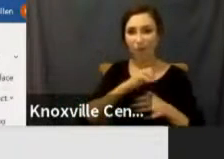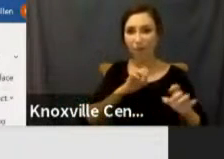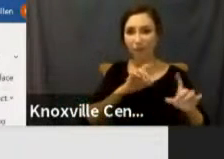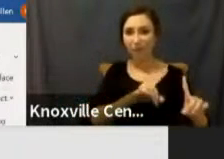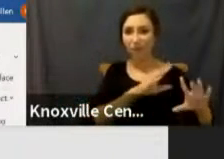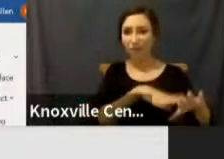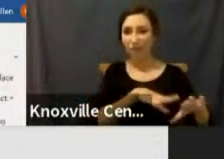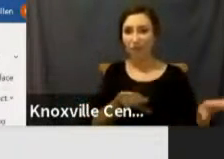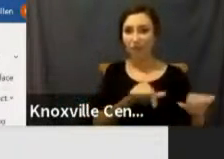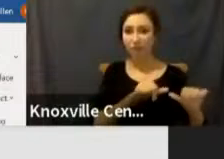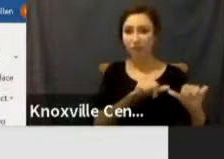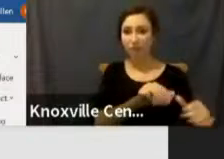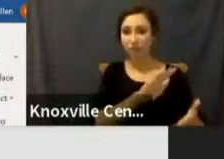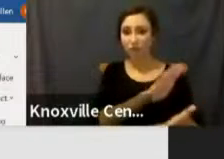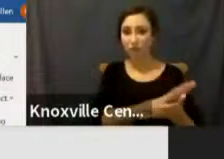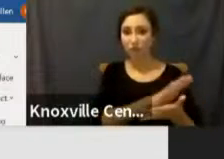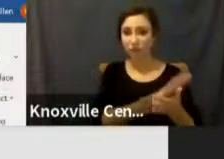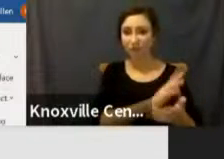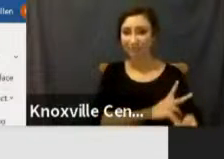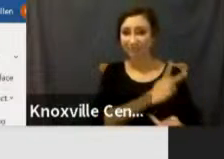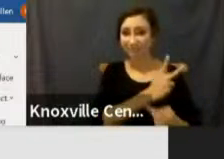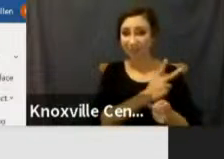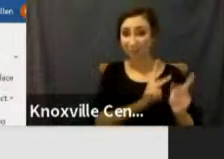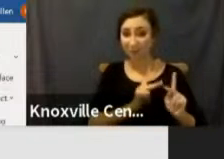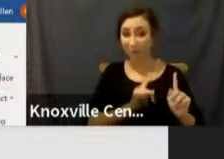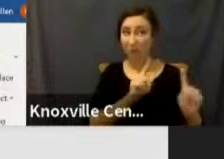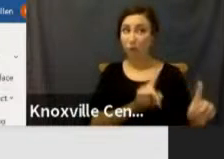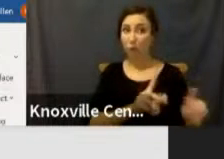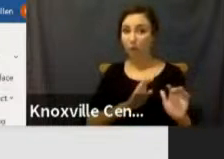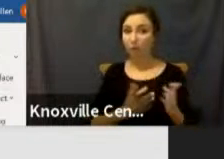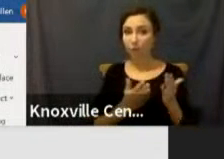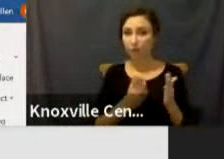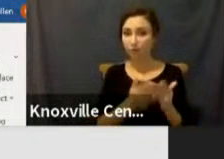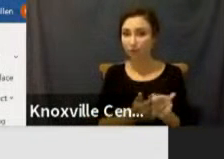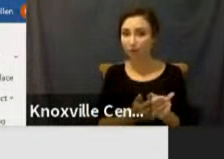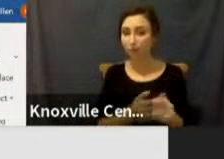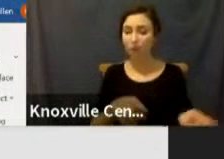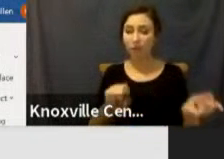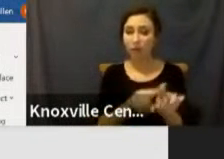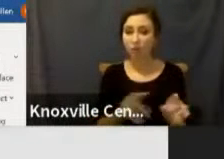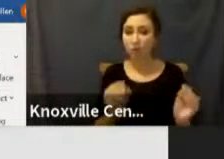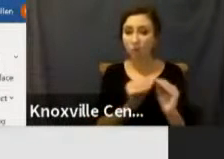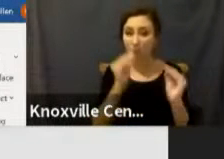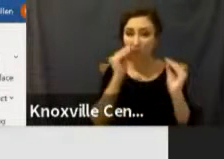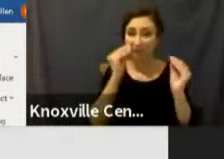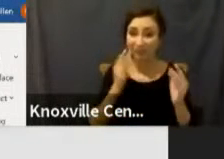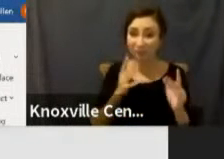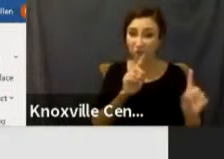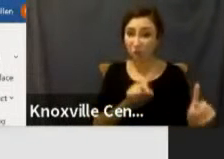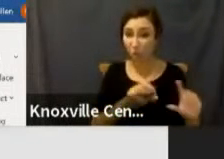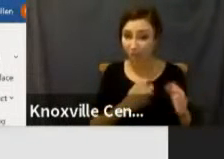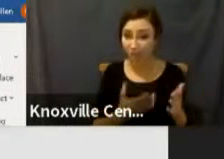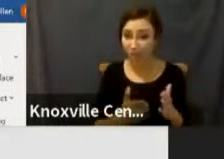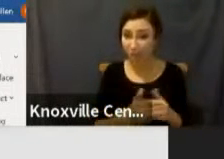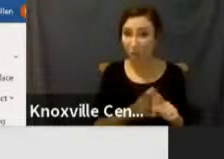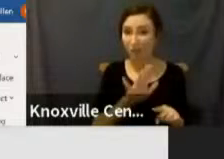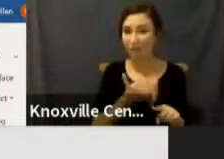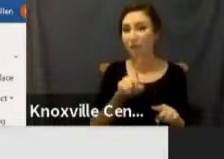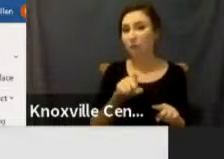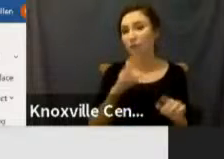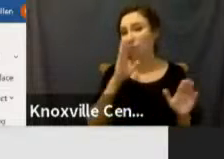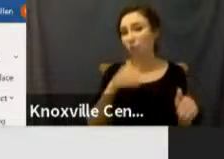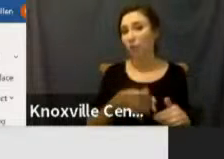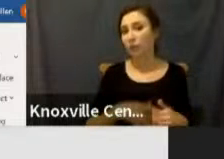children, keeping more kids in the classroom and also more teachers in the classroom is what we need to focus